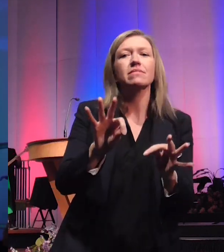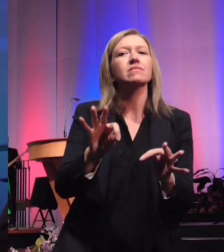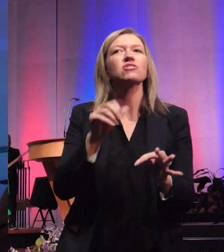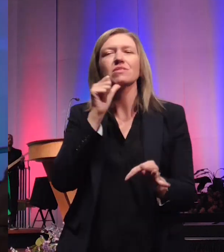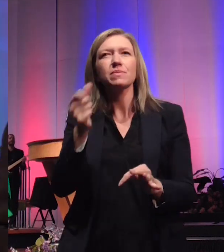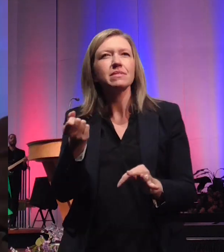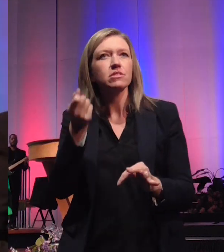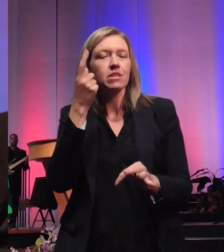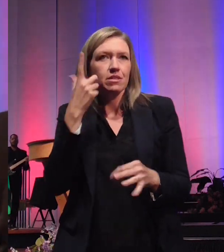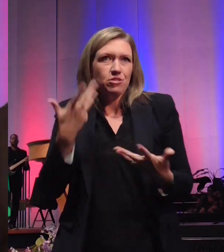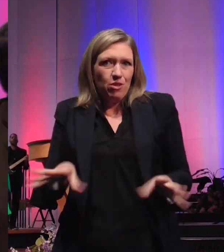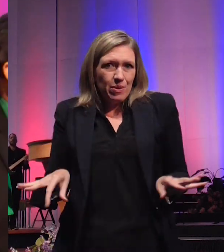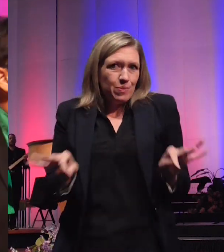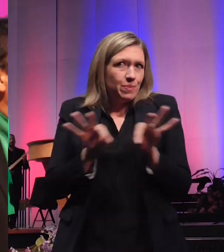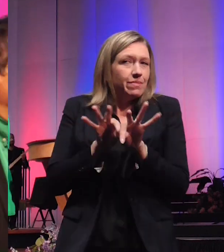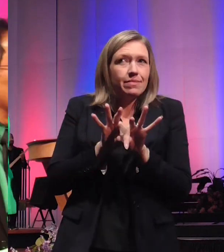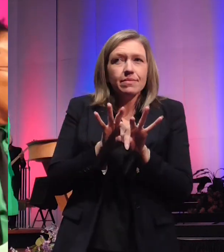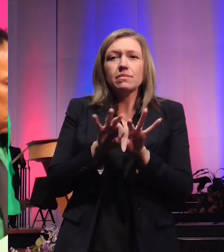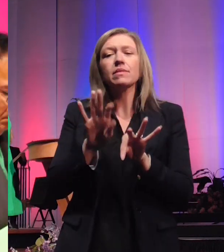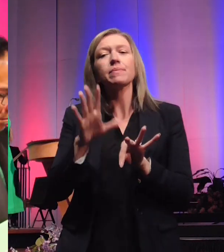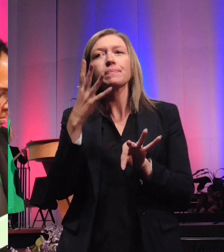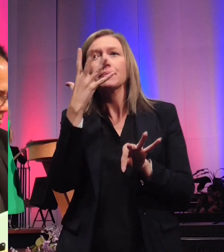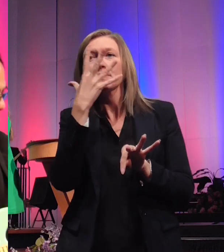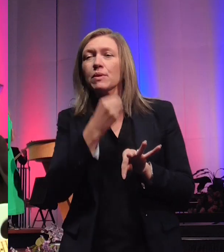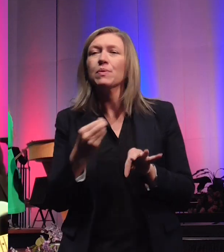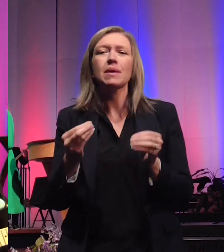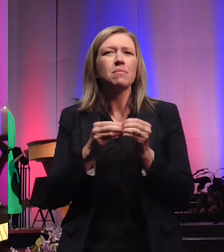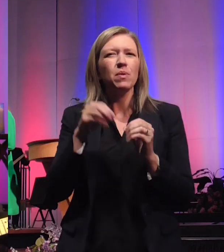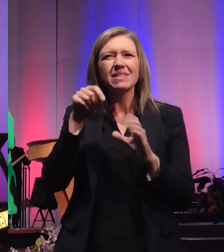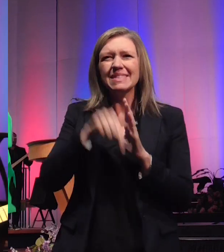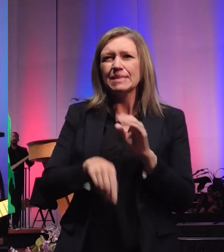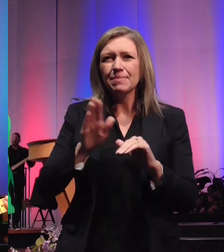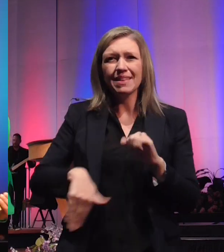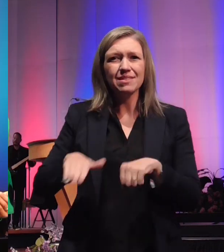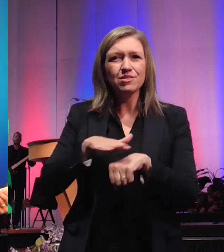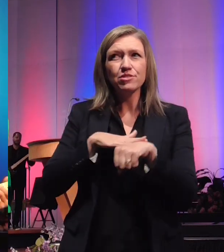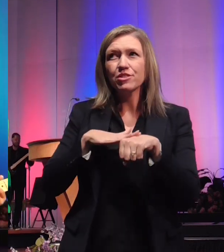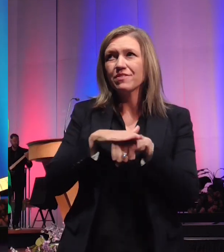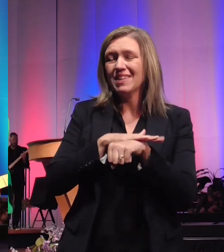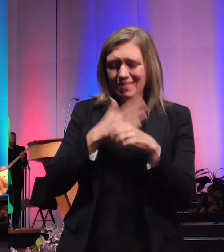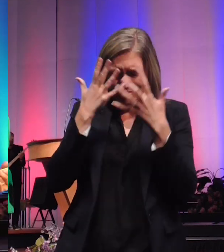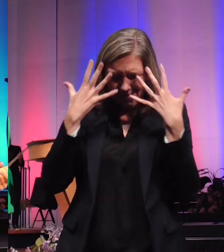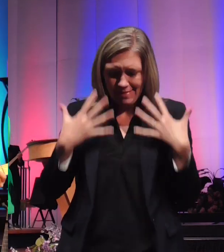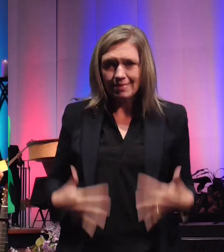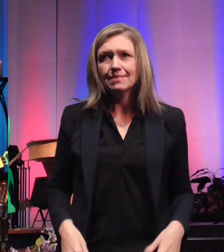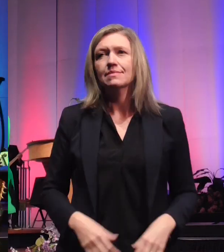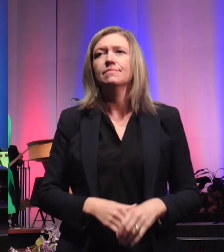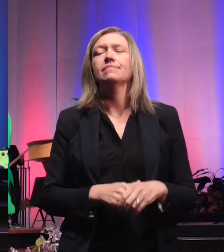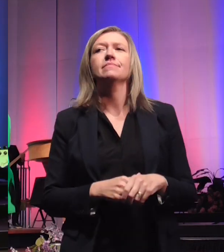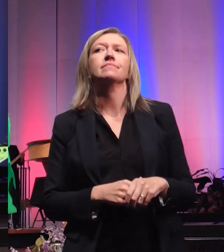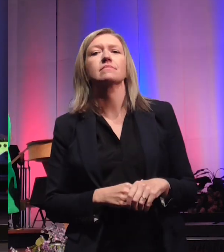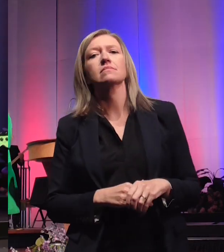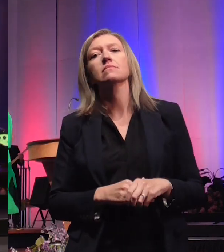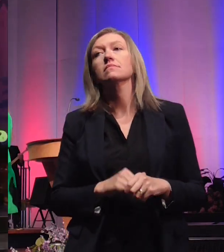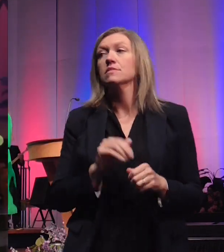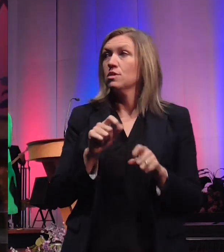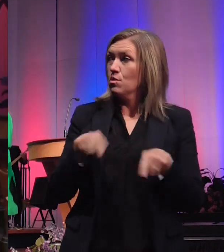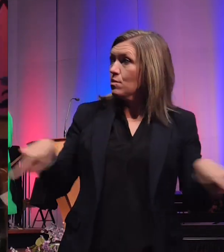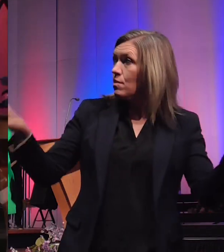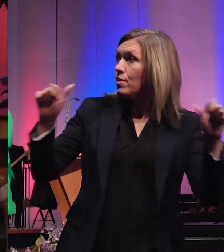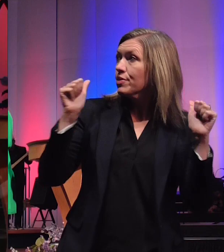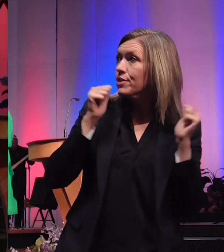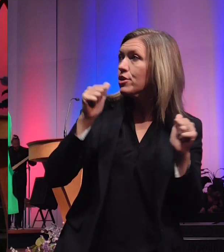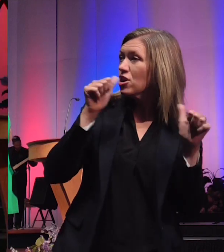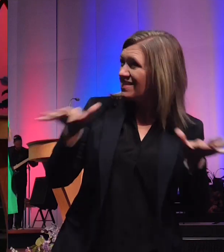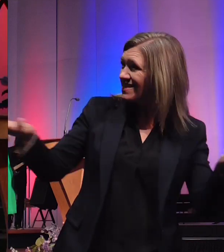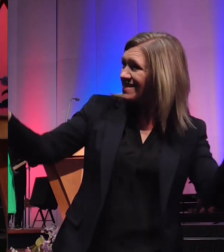She don't understand she's worth it, or that beauty goes deeper than the surface. Oh, oh. So